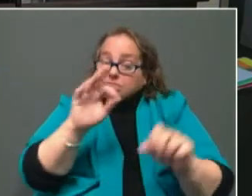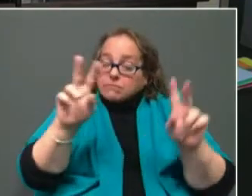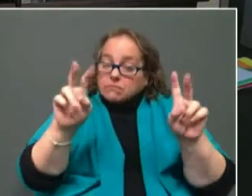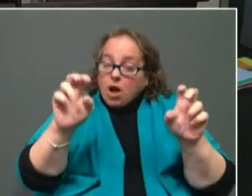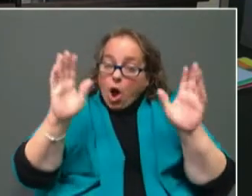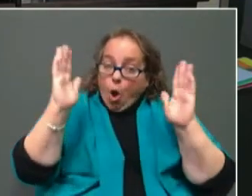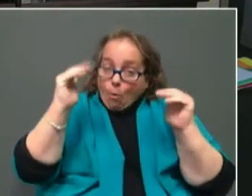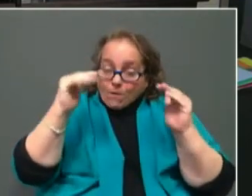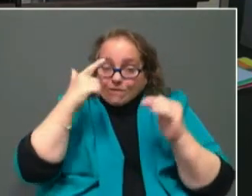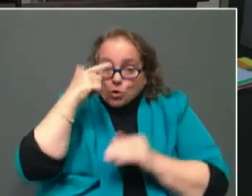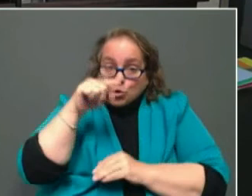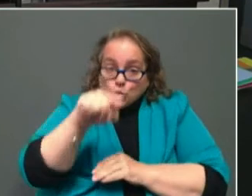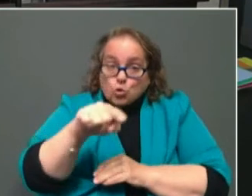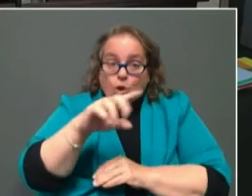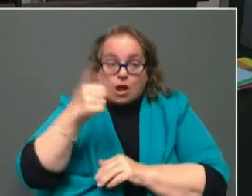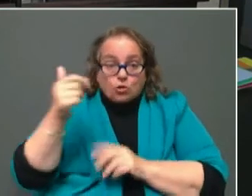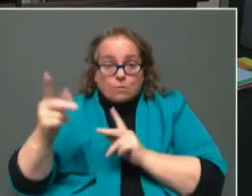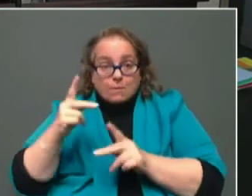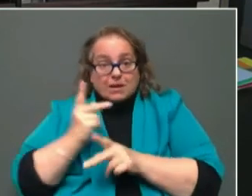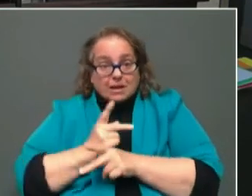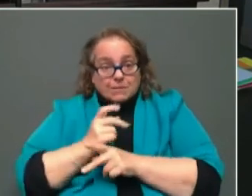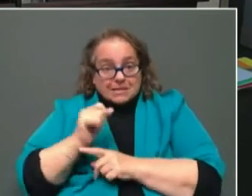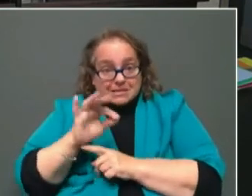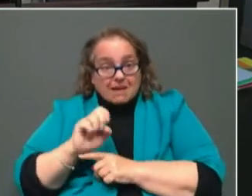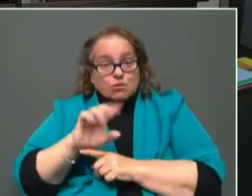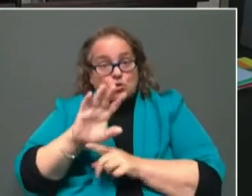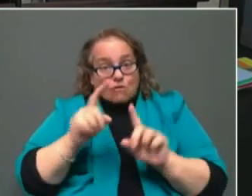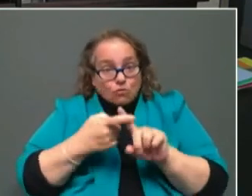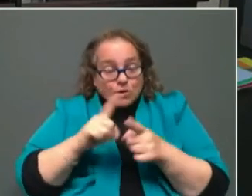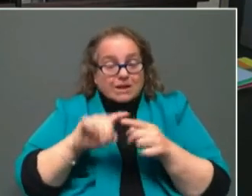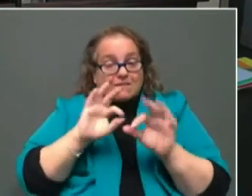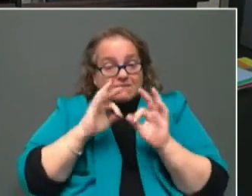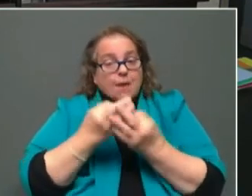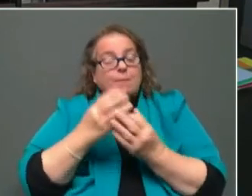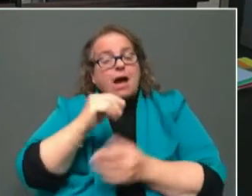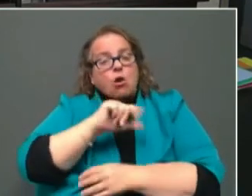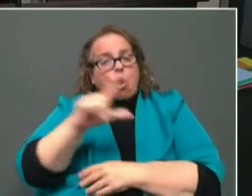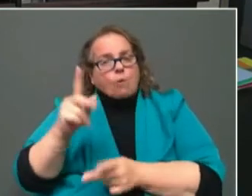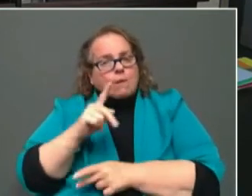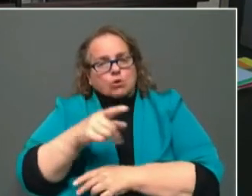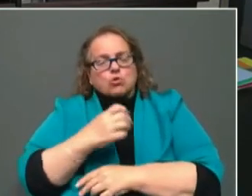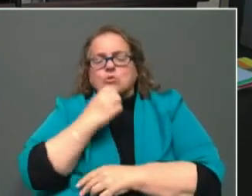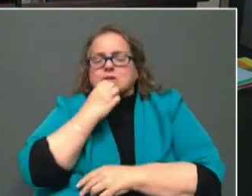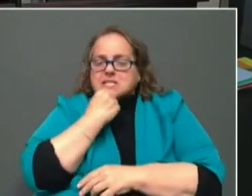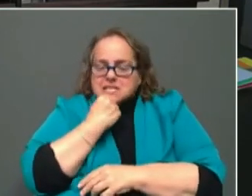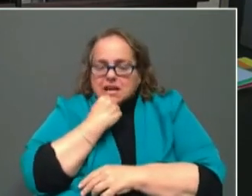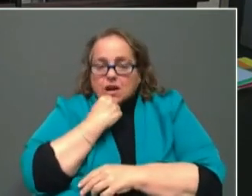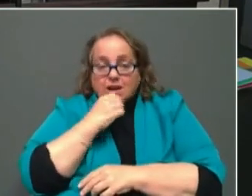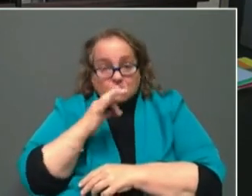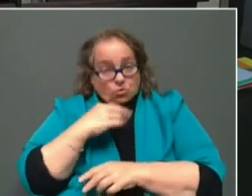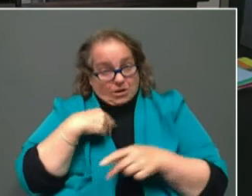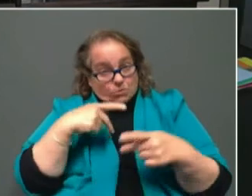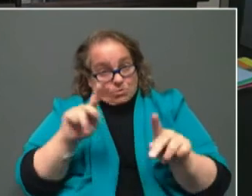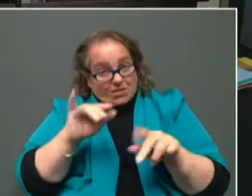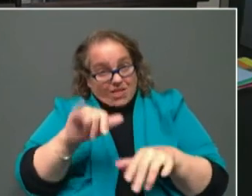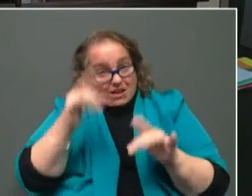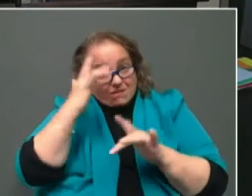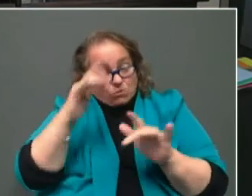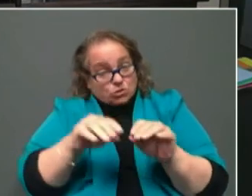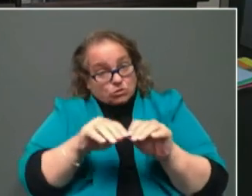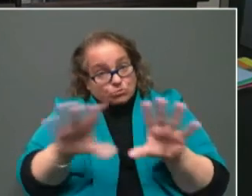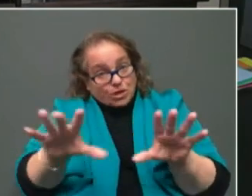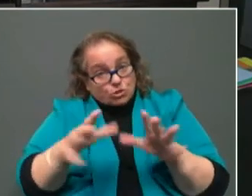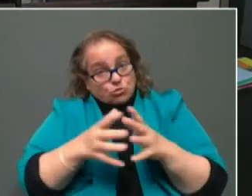also a shot of hope for your friends, your family, and everyone you care about, because if we allow this virus to spread too rapidly by